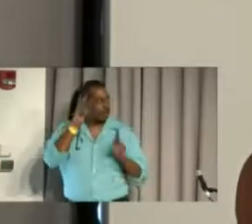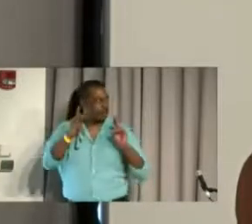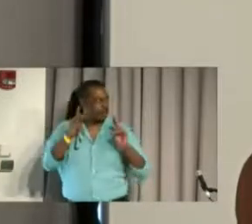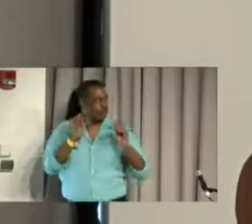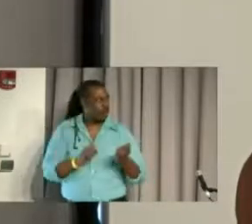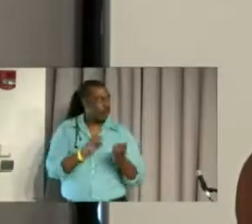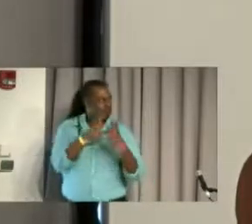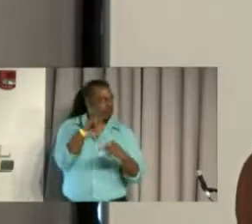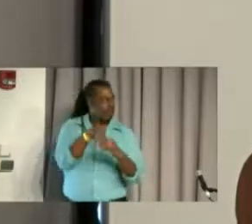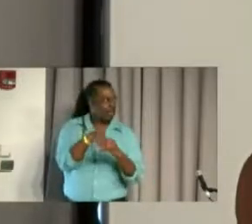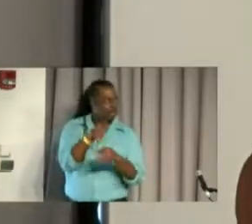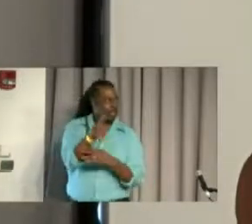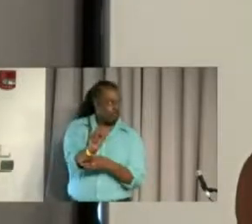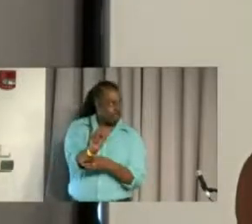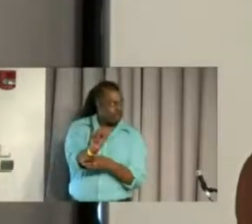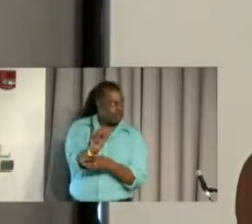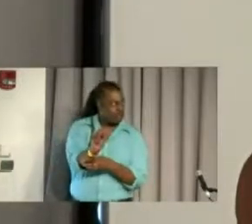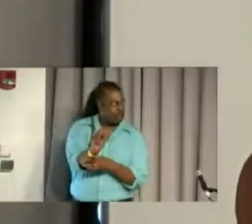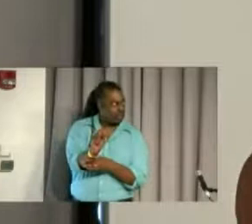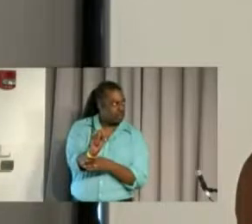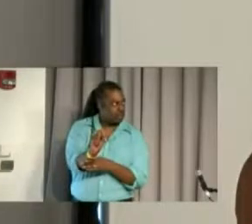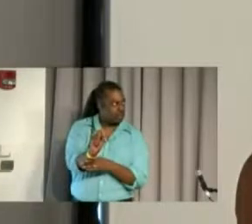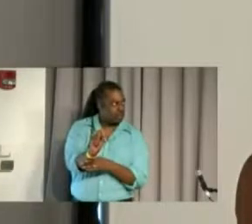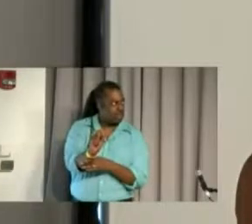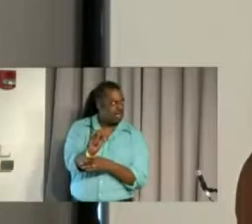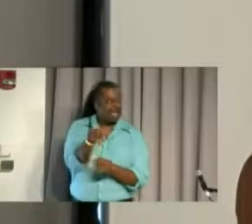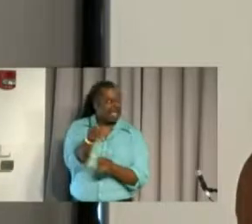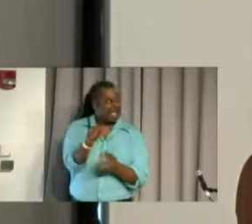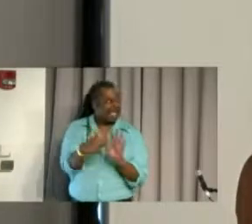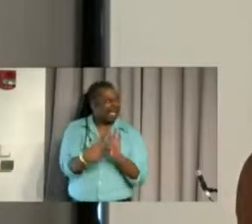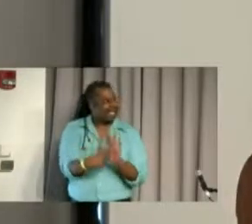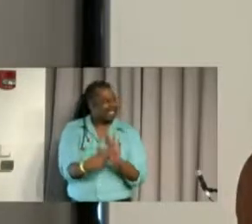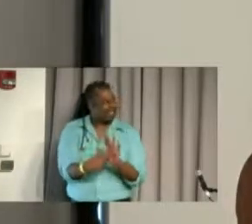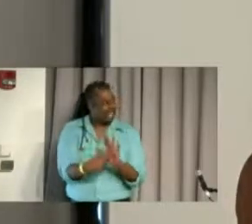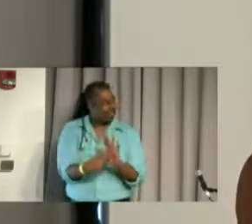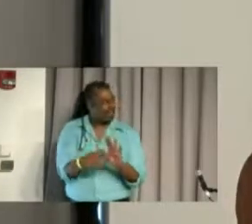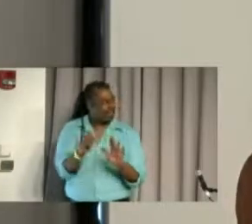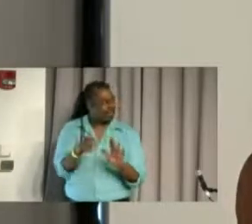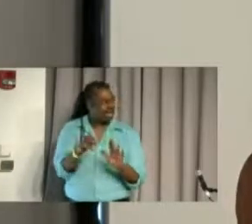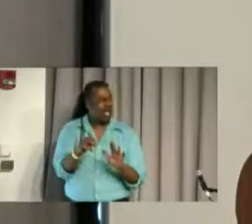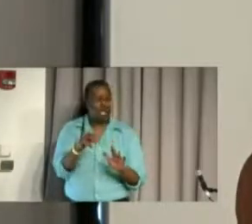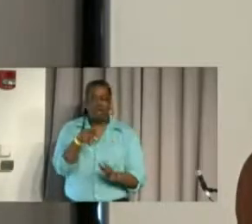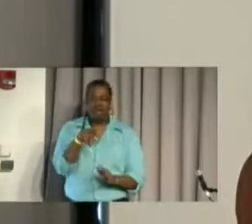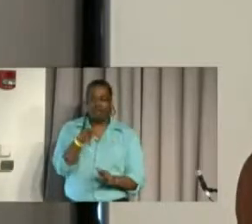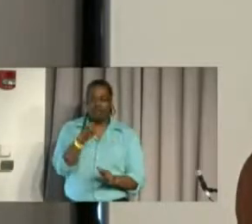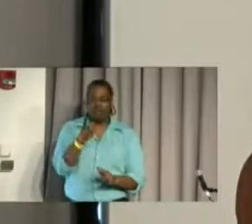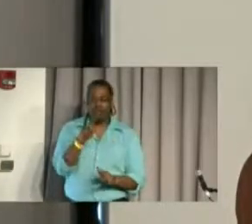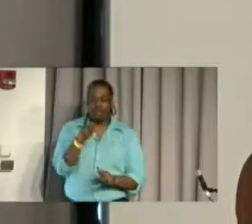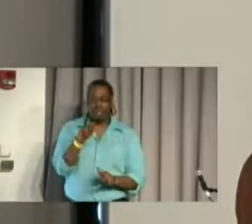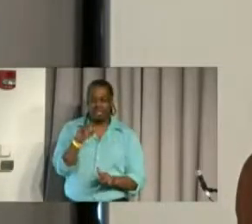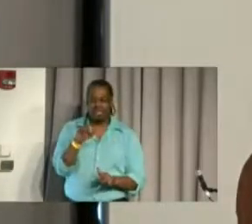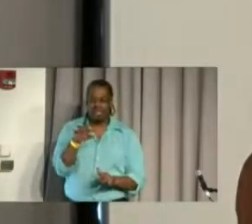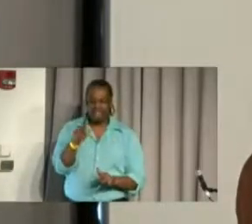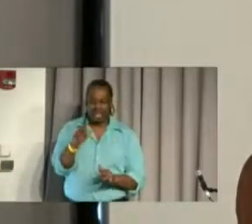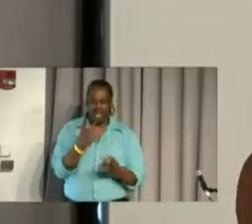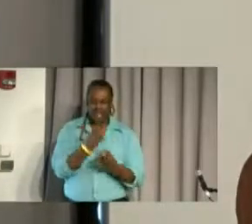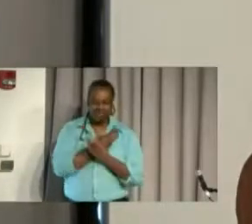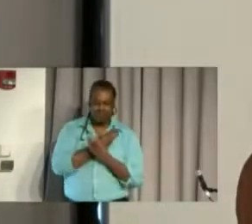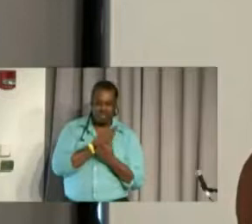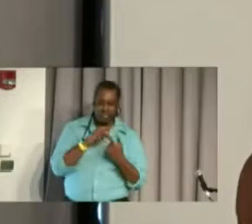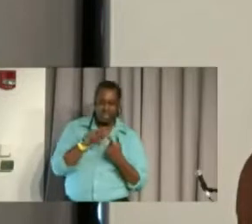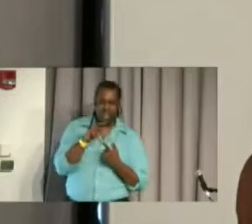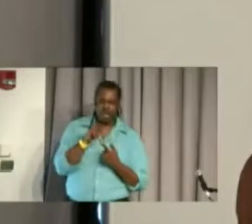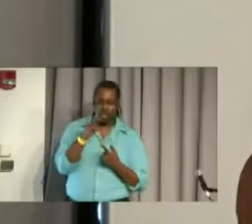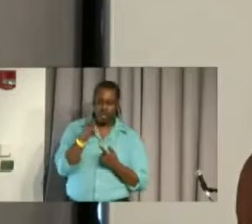in the United States of America? Any examples of pesticide poisoning, nuclear energy,